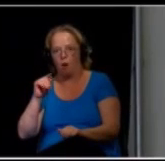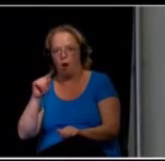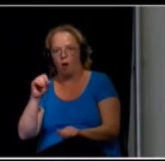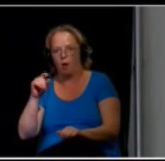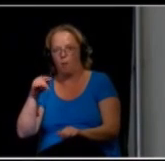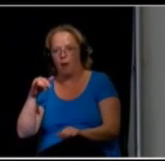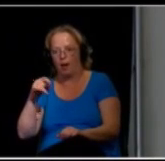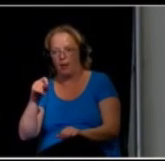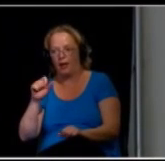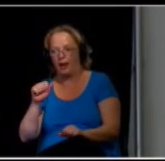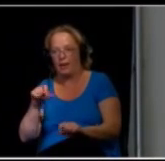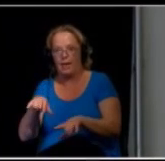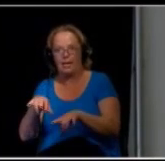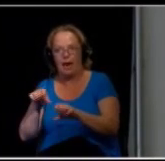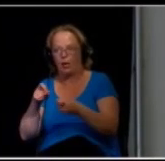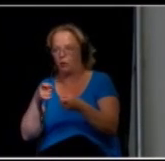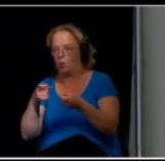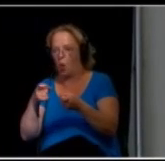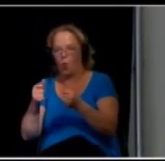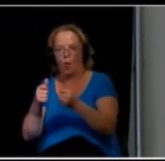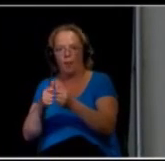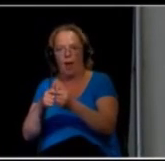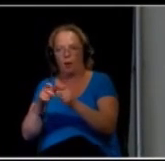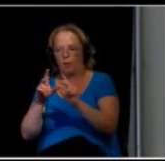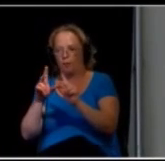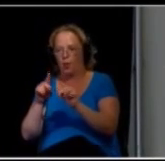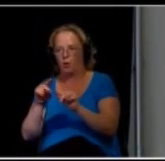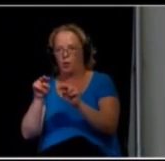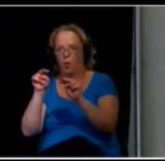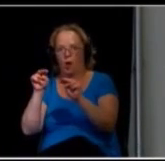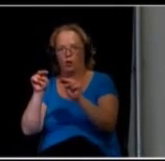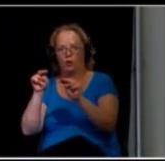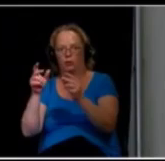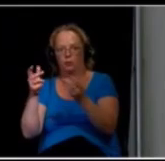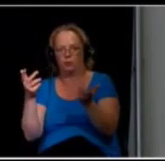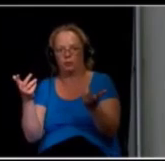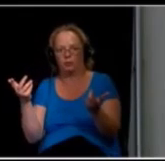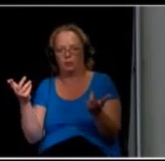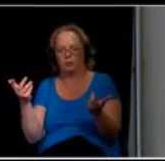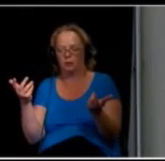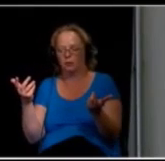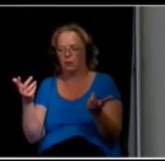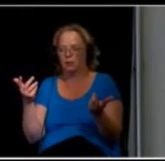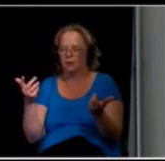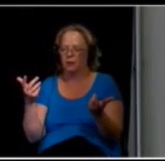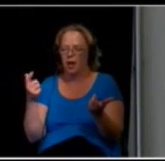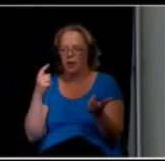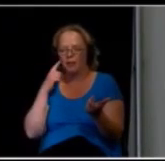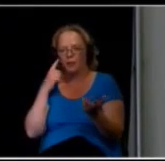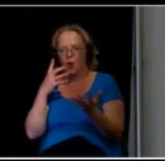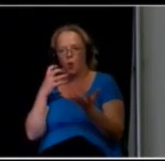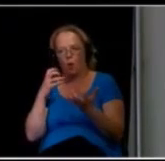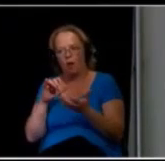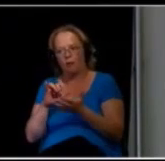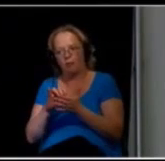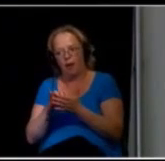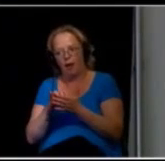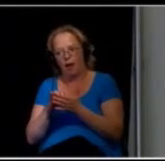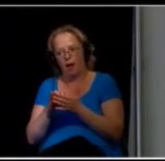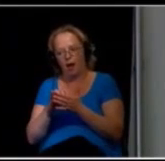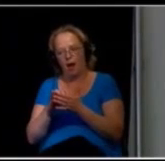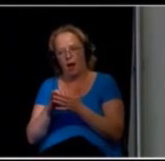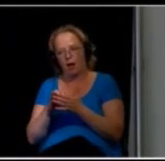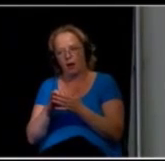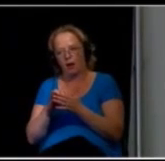control with no attention from a person? So I mean, I think probably we'd want autopilot to be at least